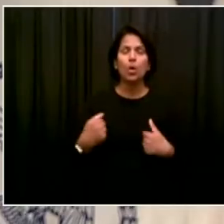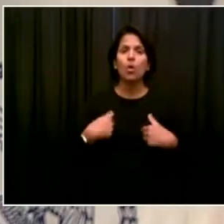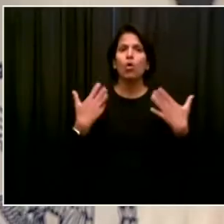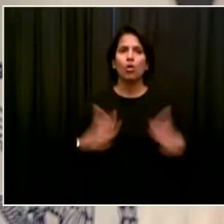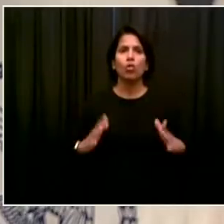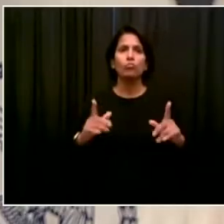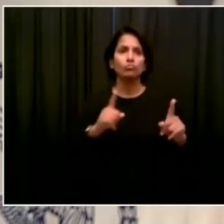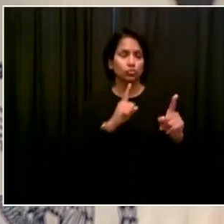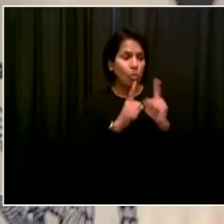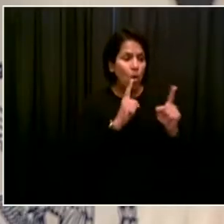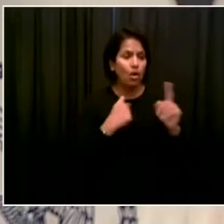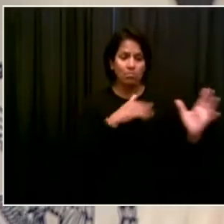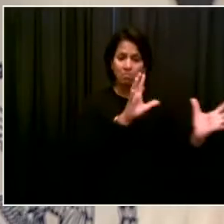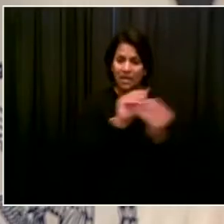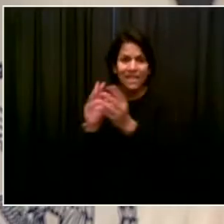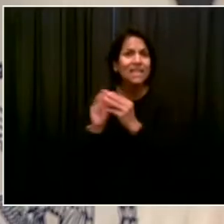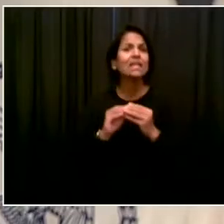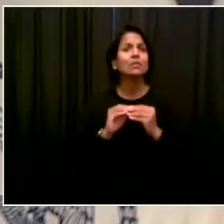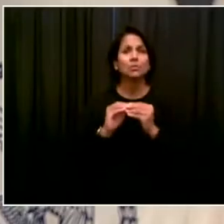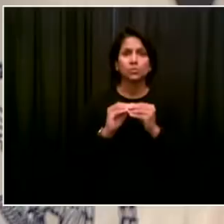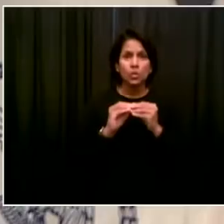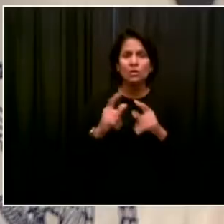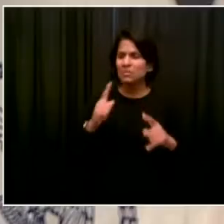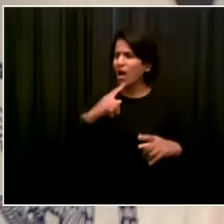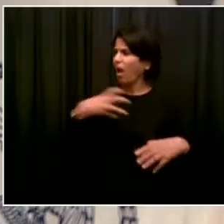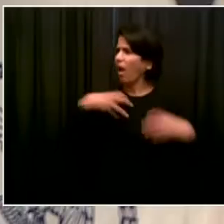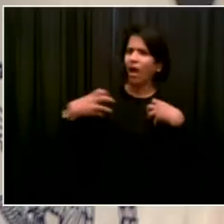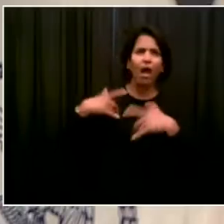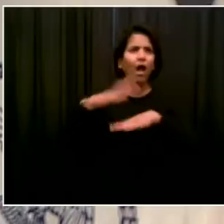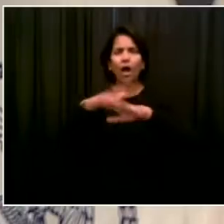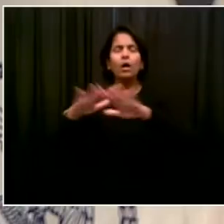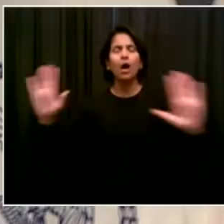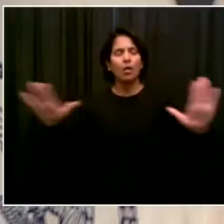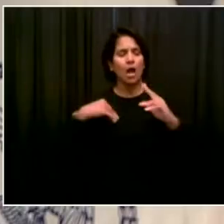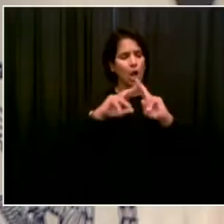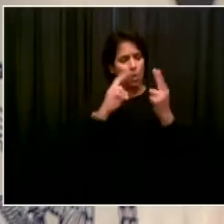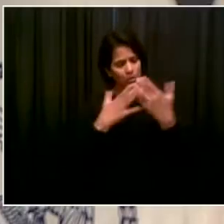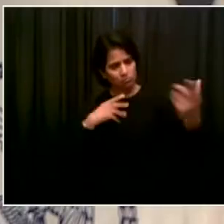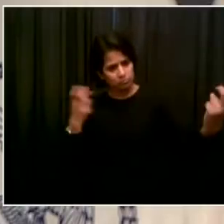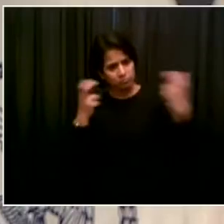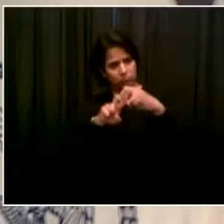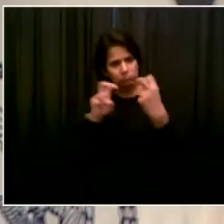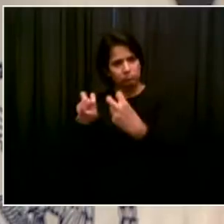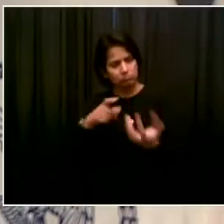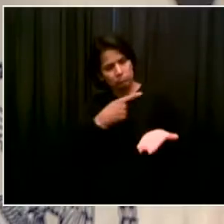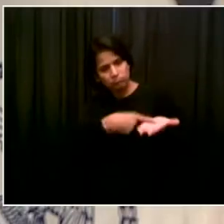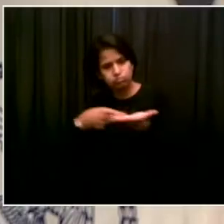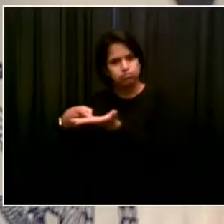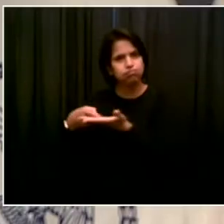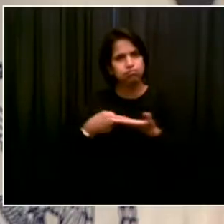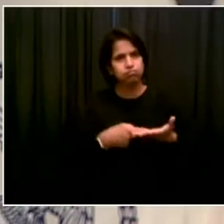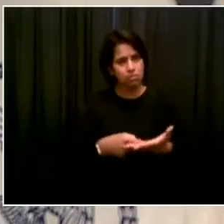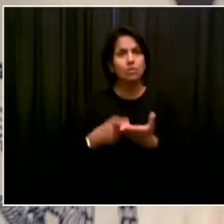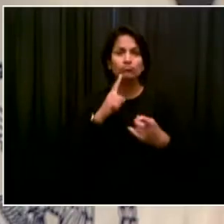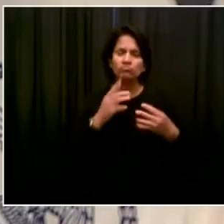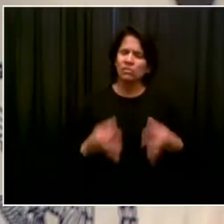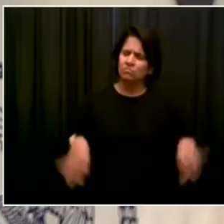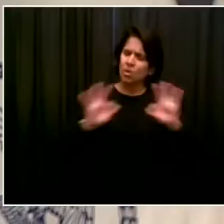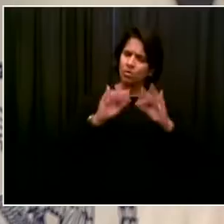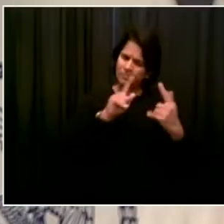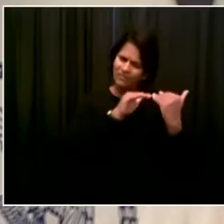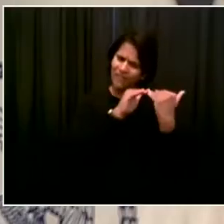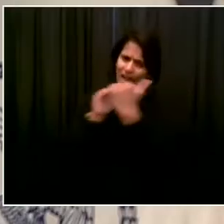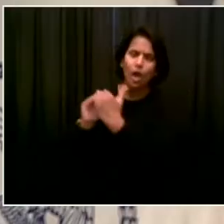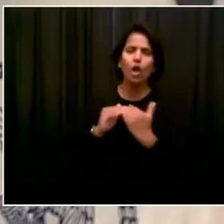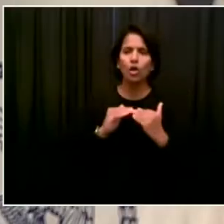saying in the plans that we came up with other unions, we said, please get vaccinated by the deadline. If you do, you